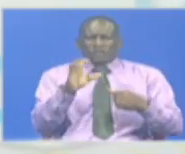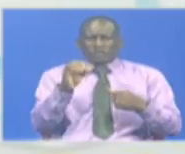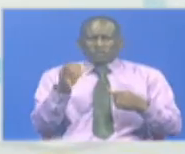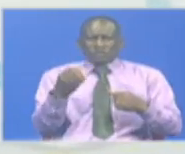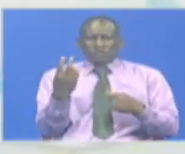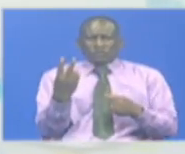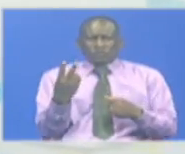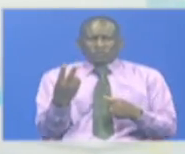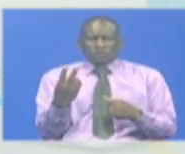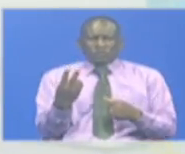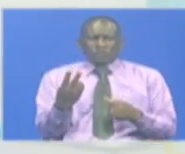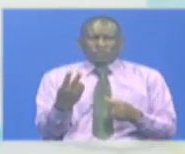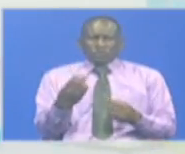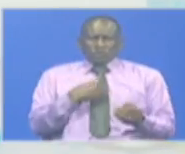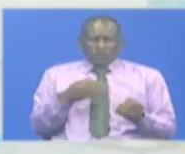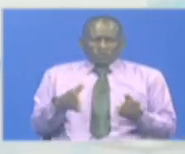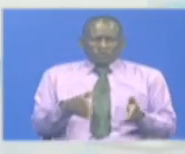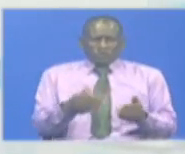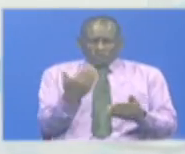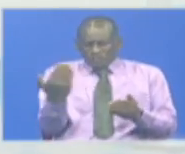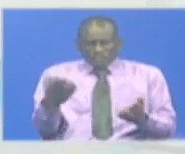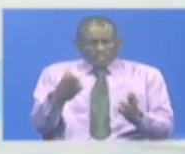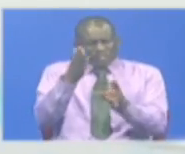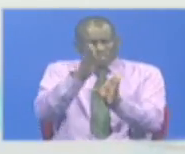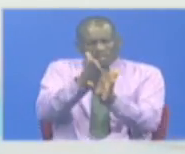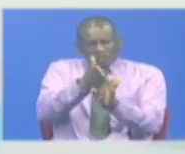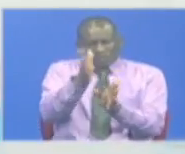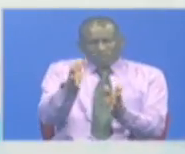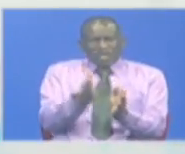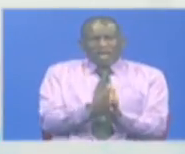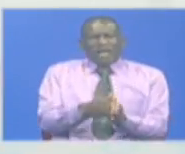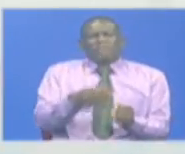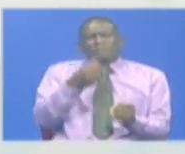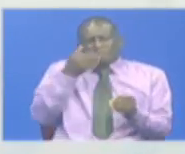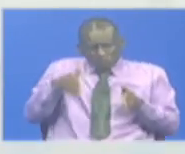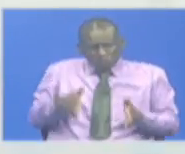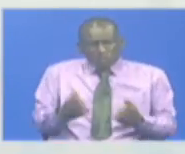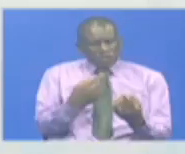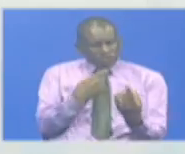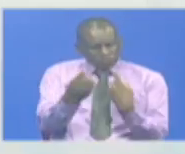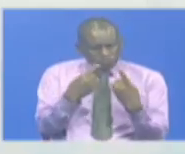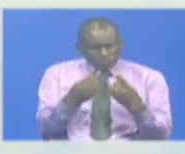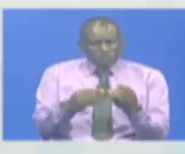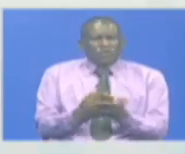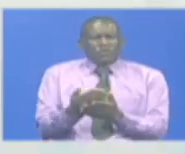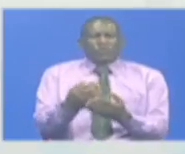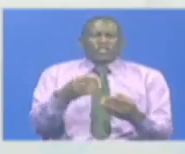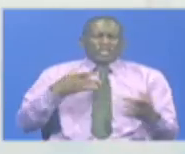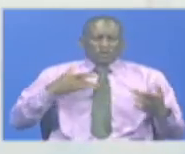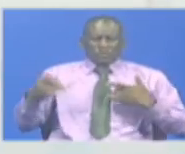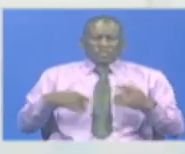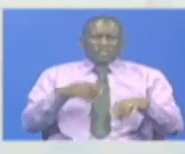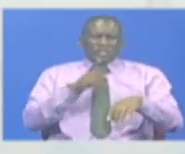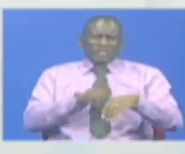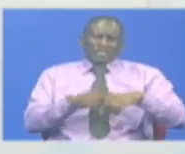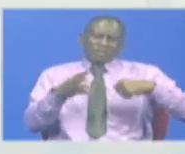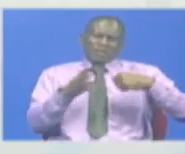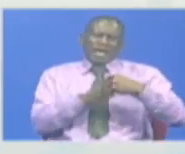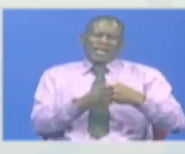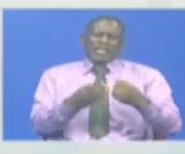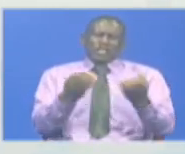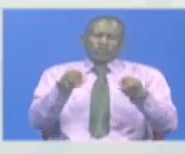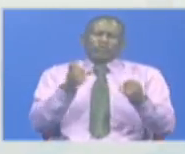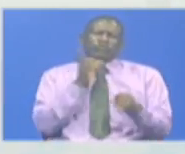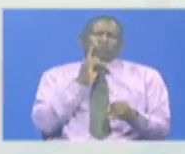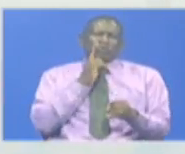0745-925-002. We'll have a child psychologist and other experts to dissect through the concerns live at 9 p.m. tomorrow. And once again,